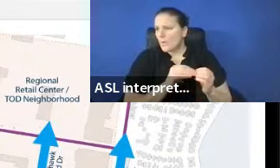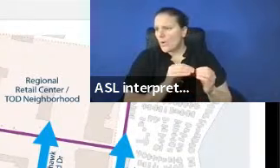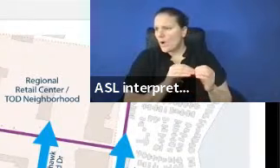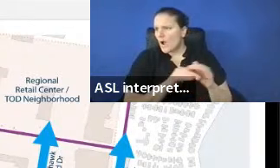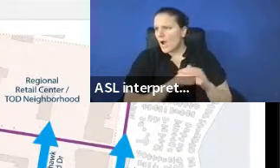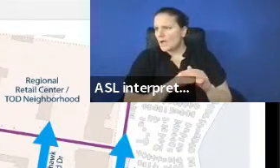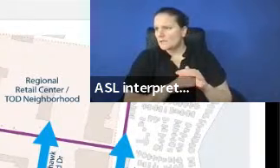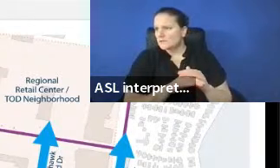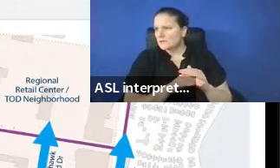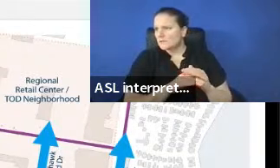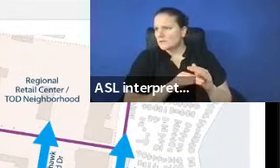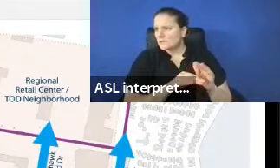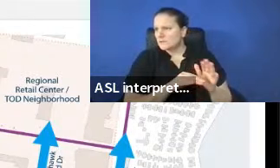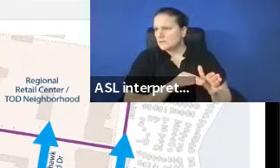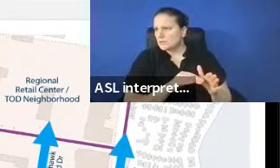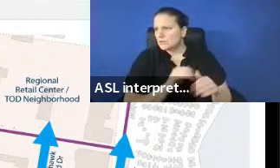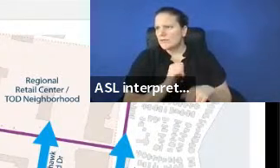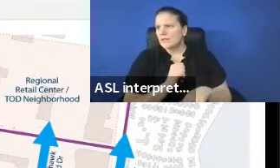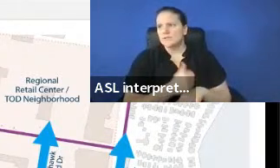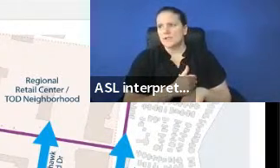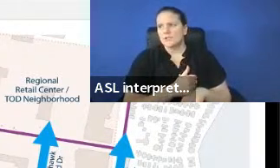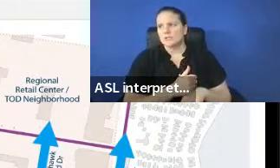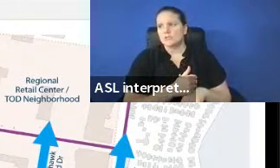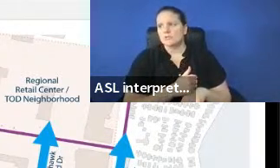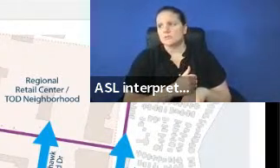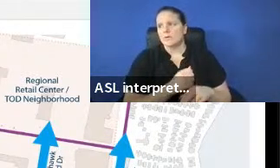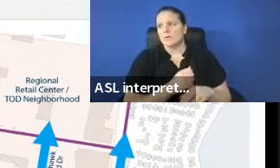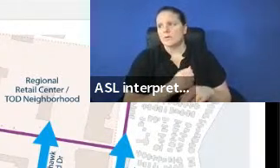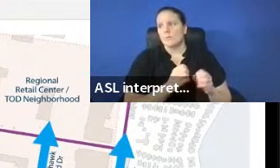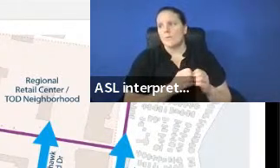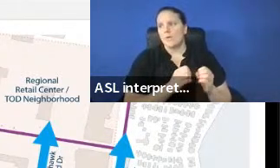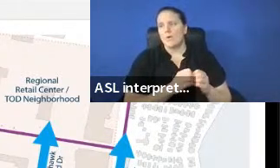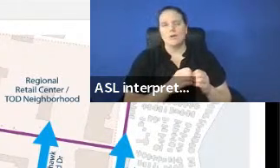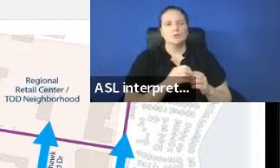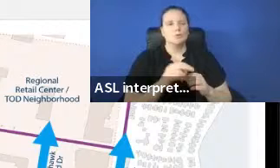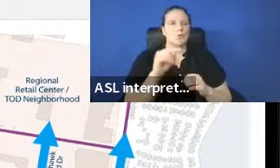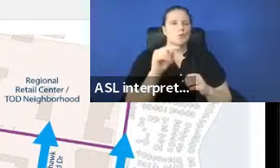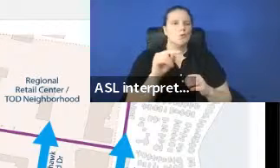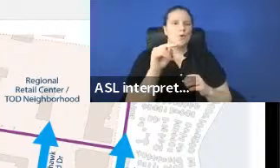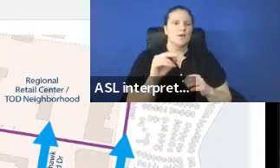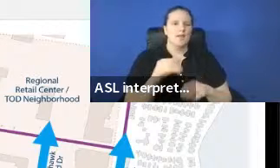station. This is showing the station kind of biased more towards the north side of the island.